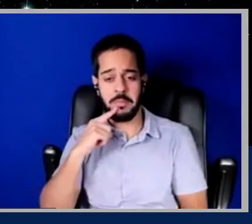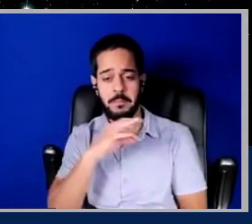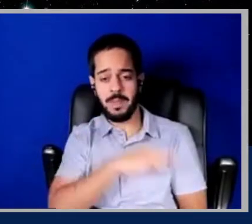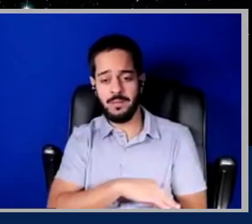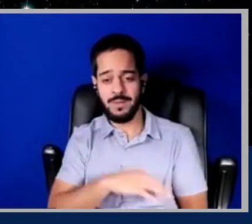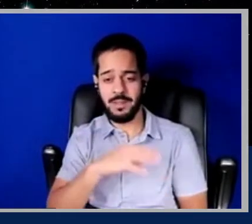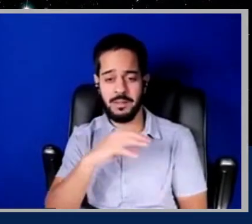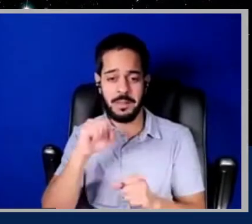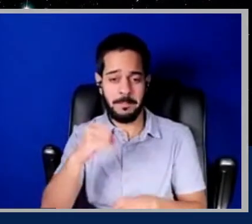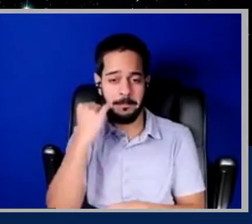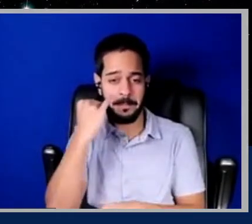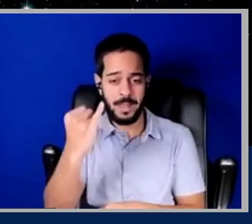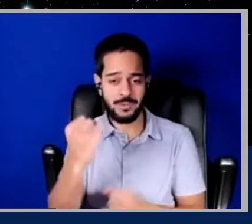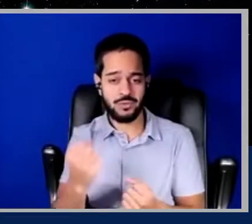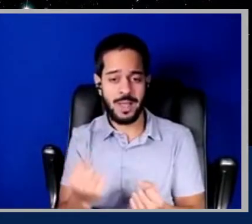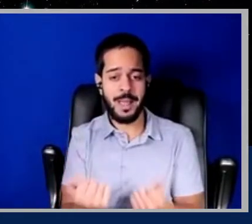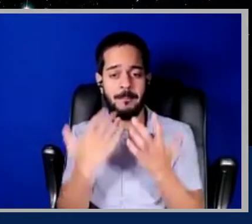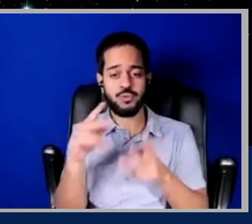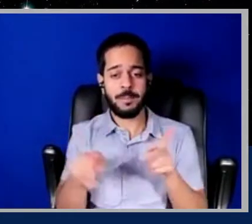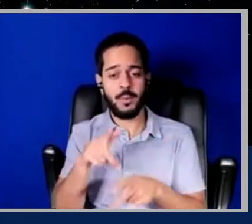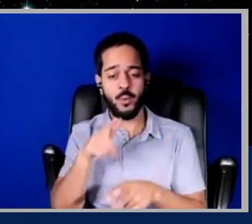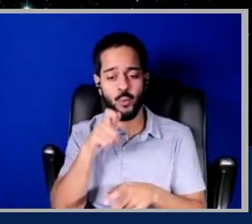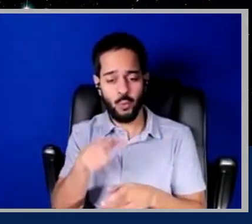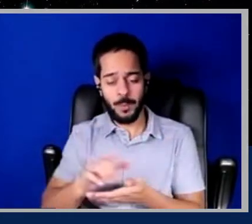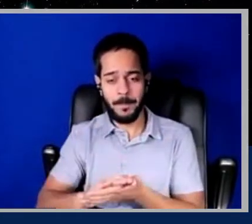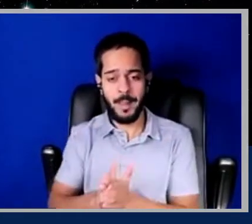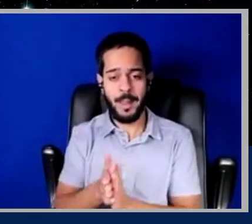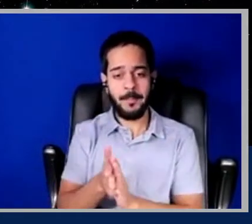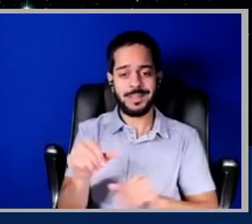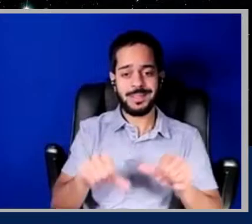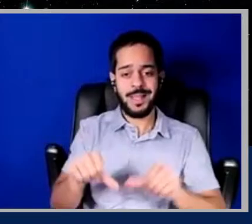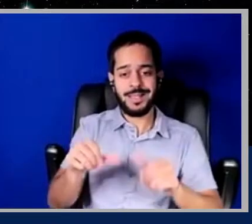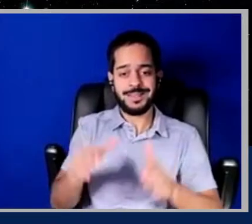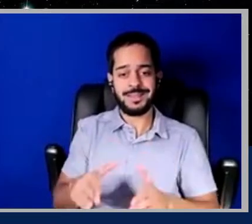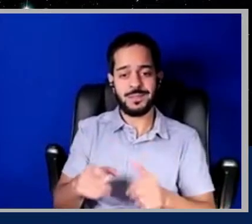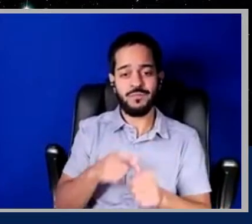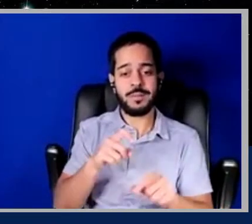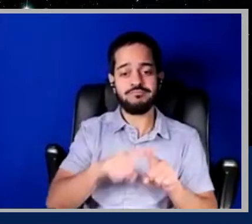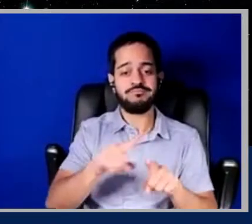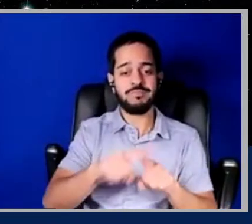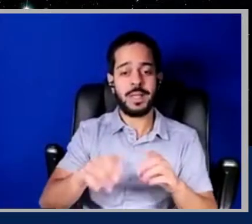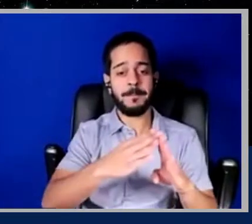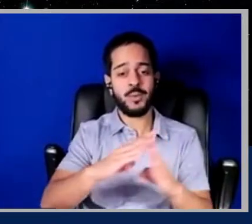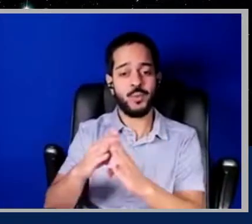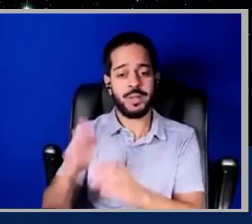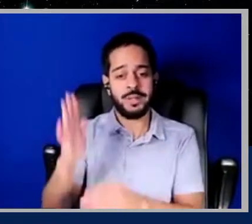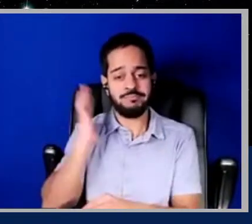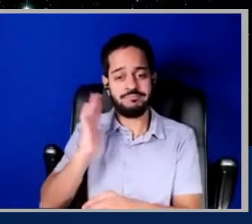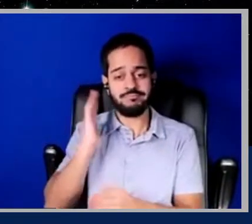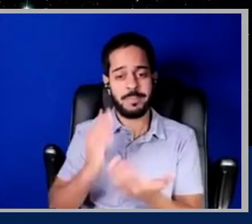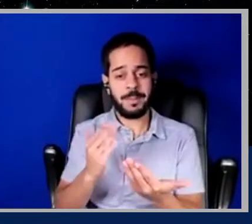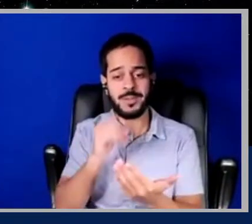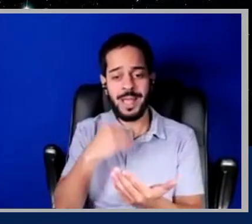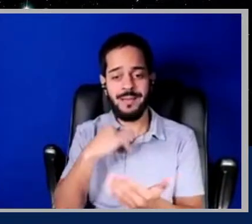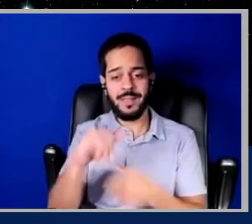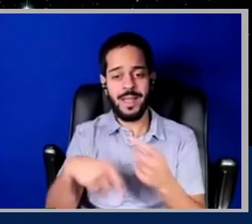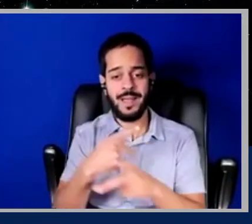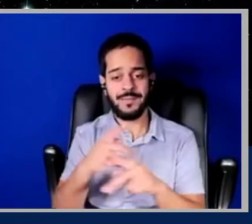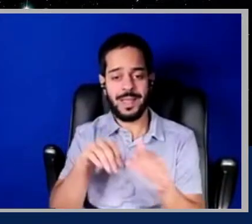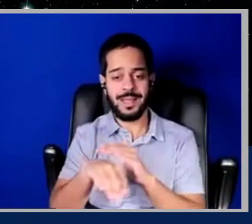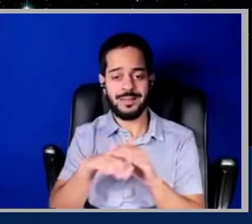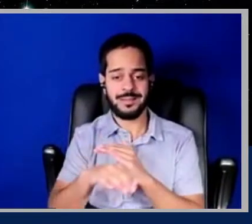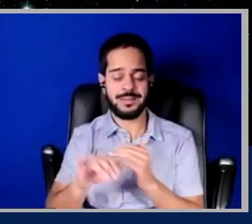scientists might come out of that, from different communities that never thought they could have those access points before. I don't know. That's my dream, at